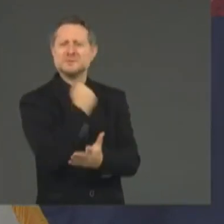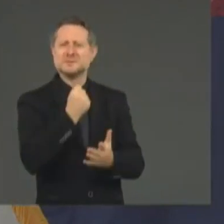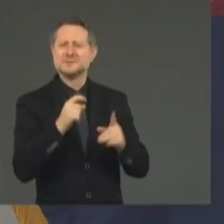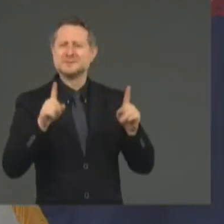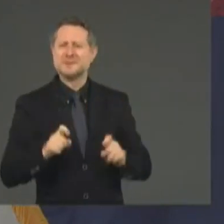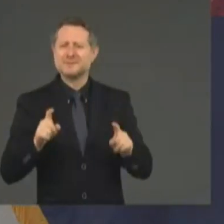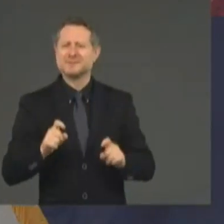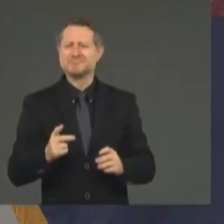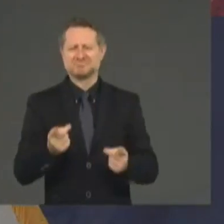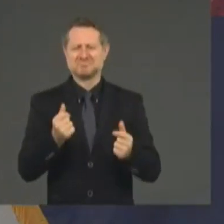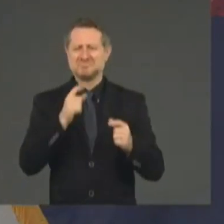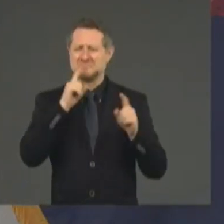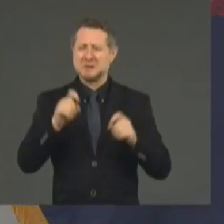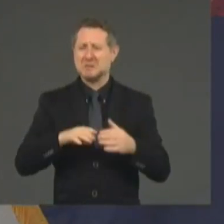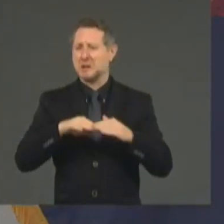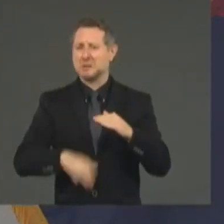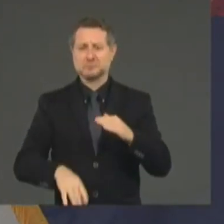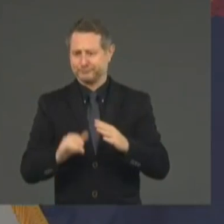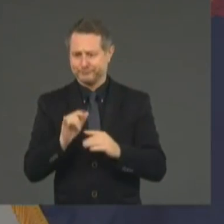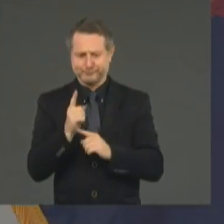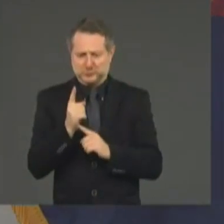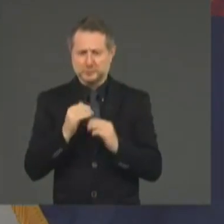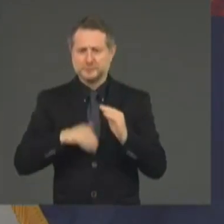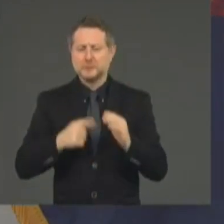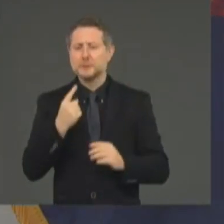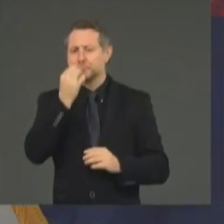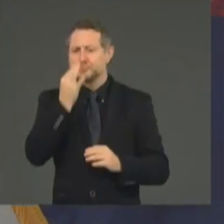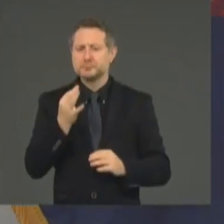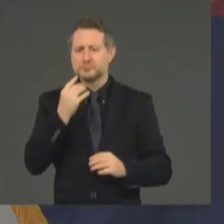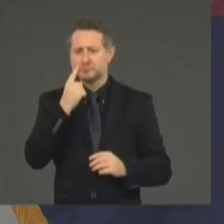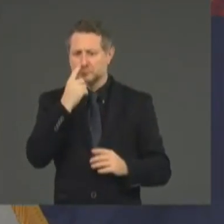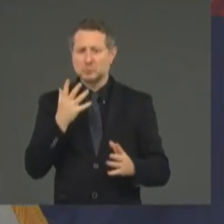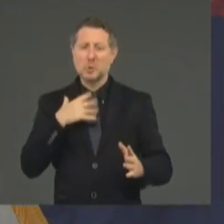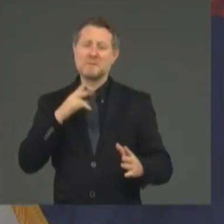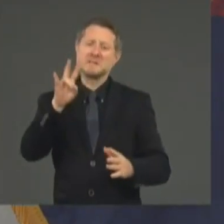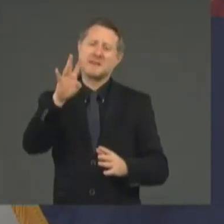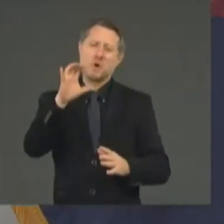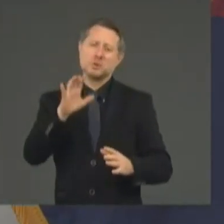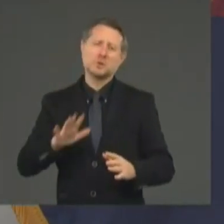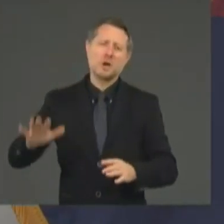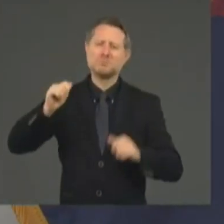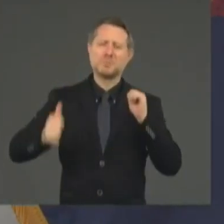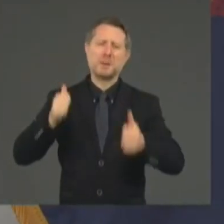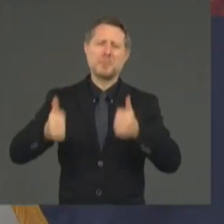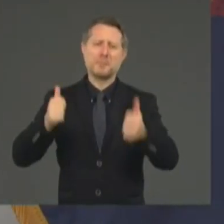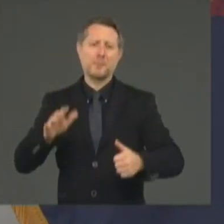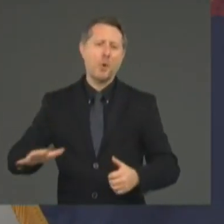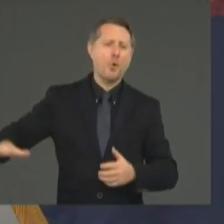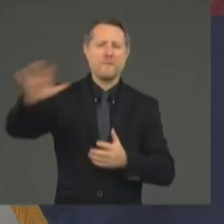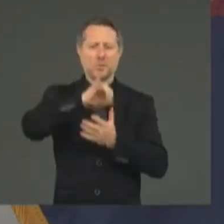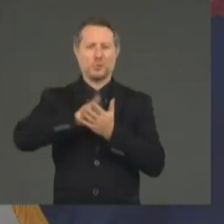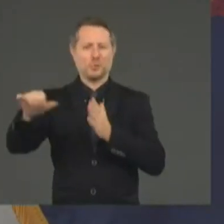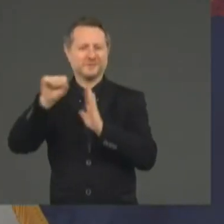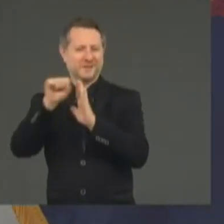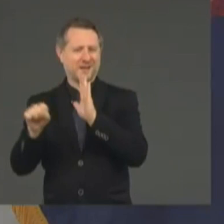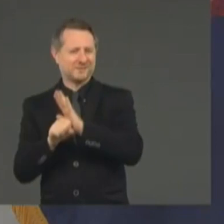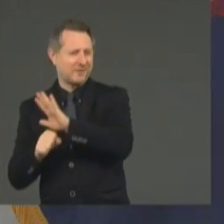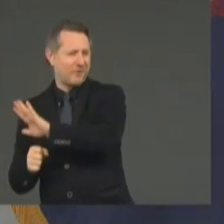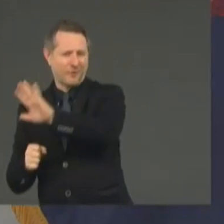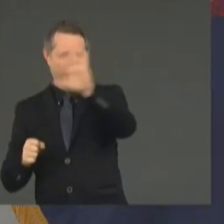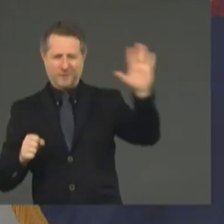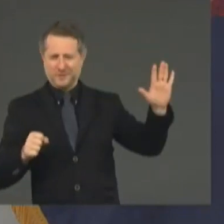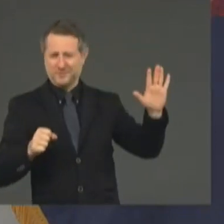30 seconds. We have 700 locations across the state. So there's no reason why you shouldn't do it. You go right to the